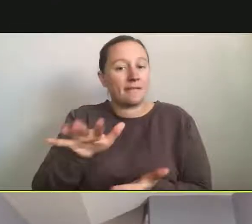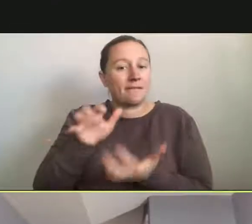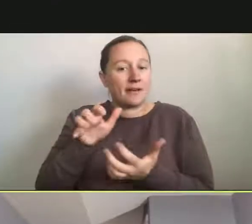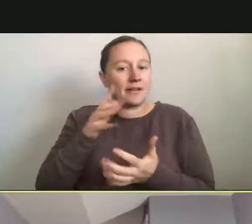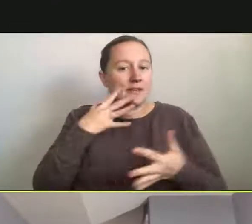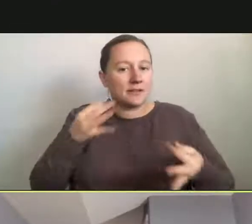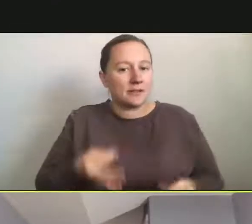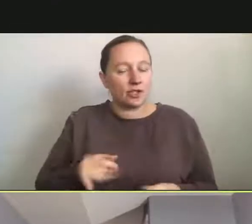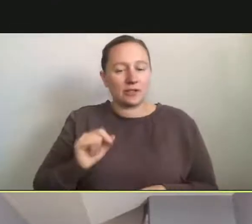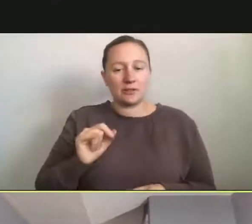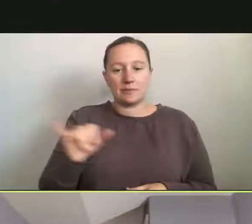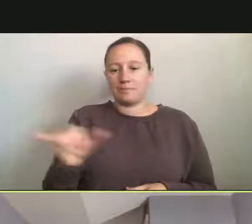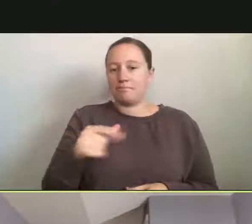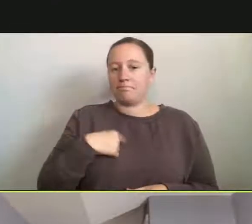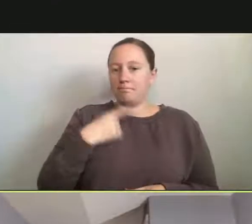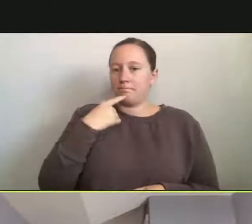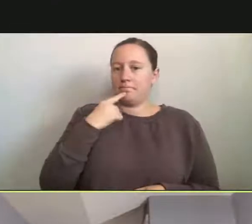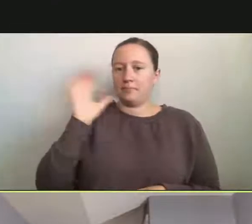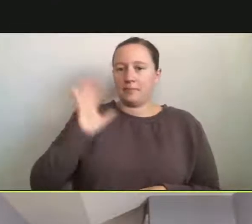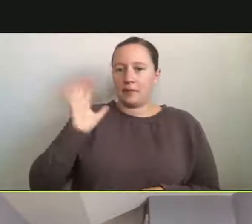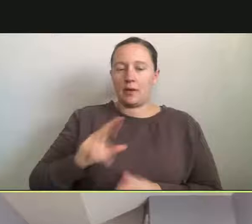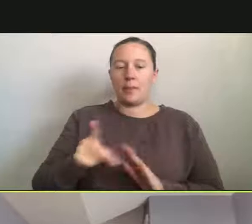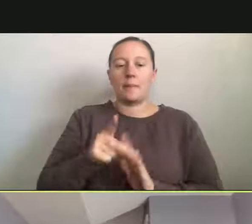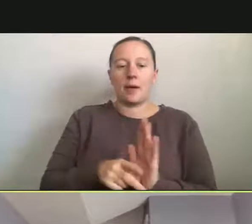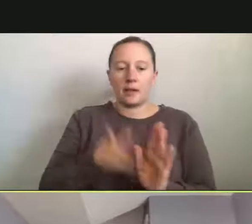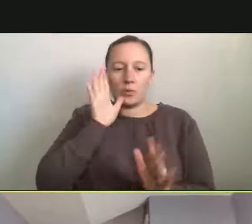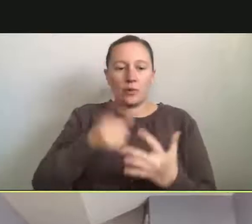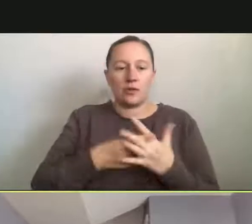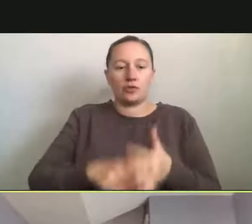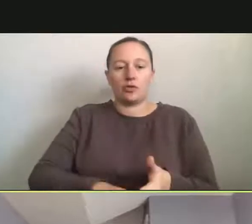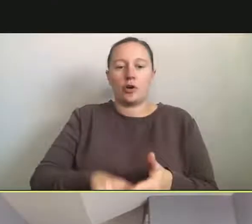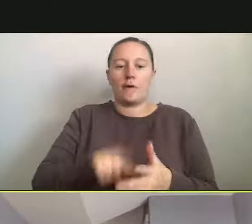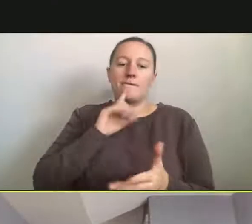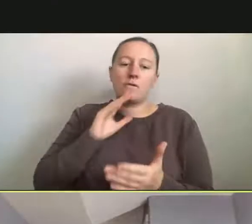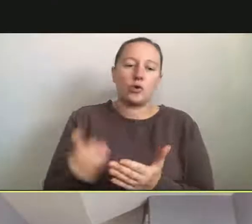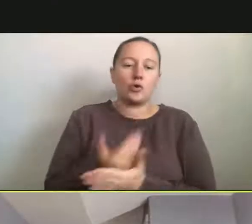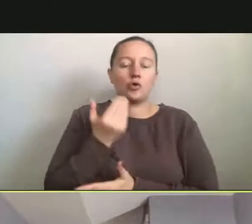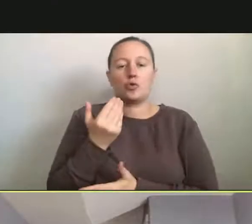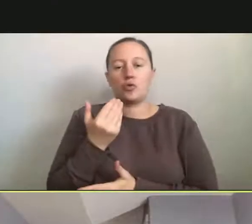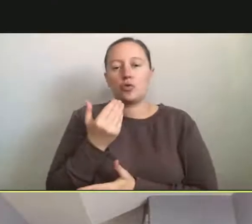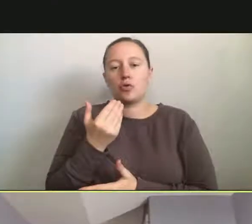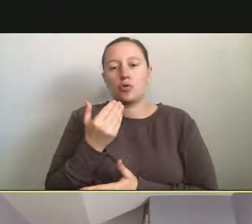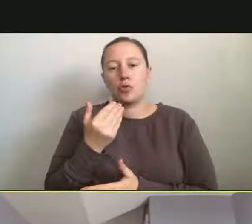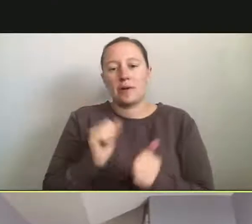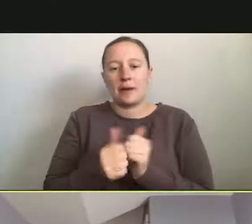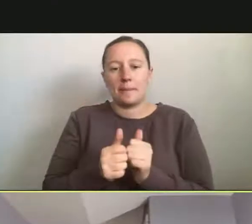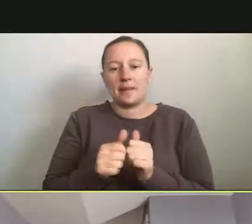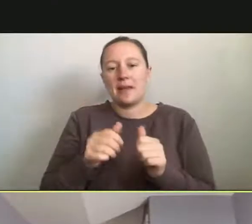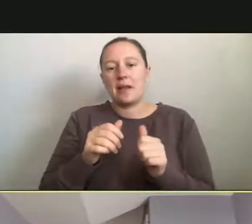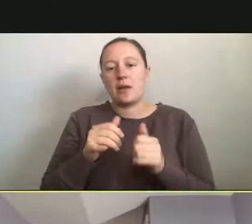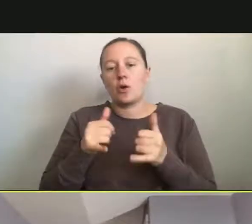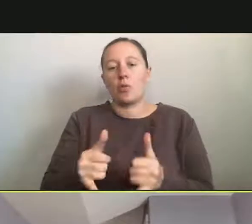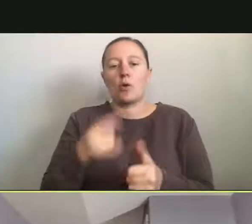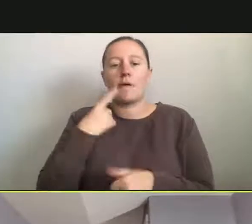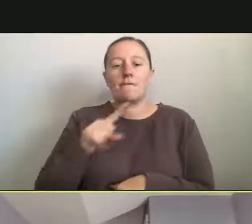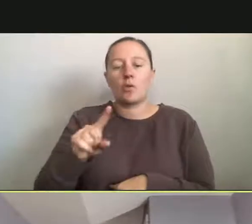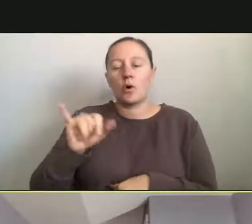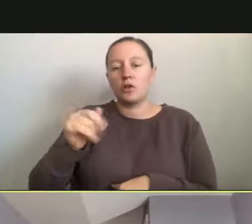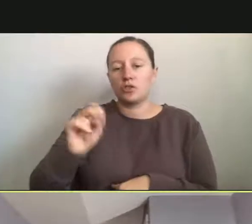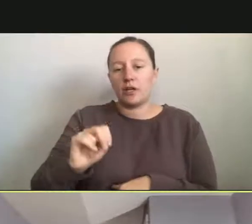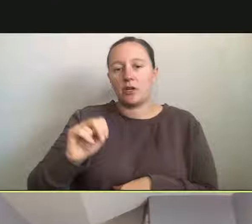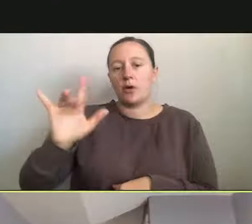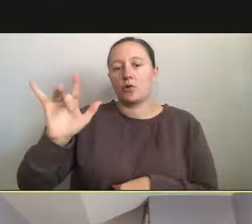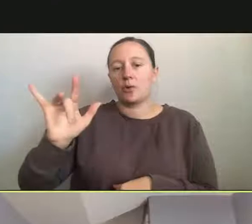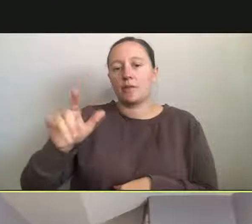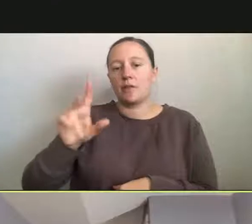So as I mentioned earlier, the policy will take effect for new and competing awards that are submitted for the January 25th,